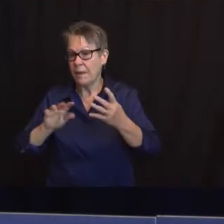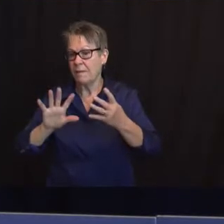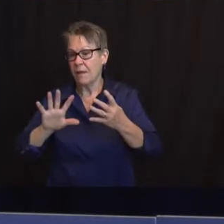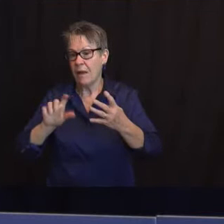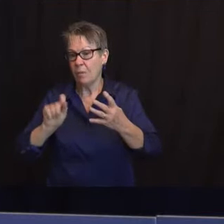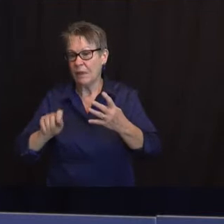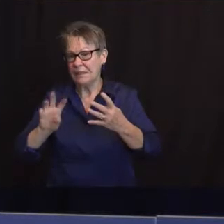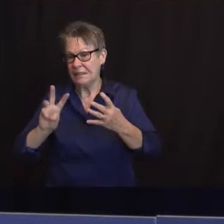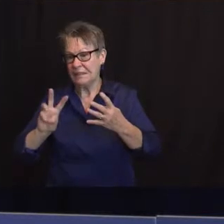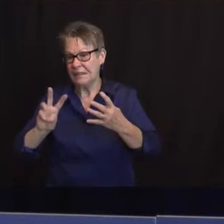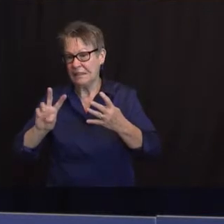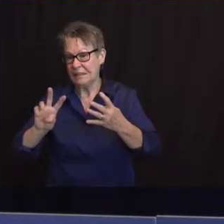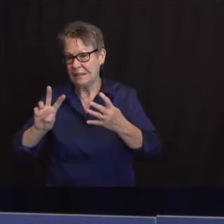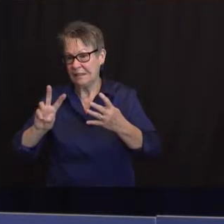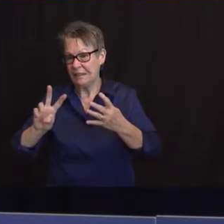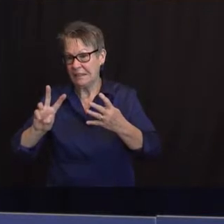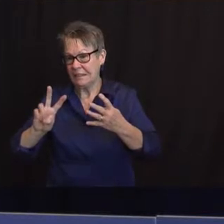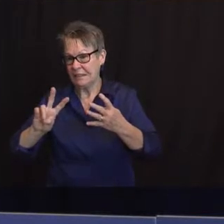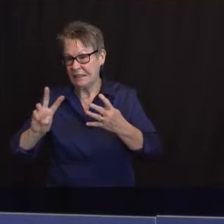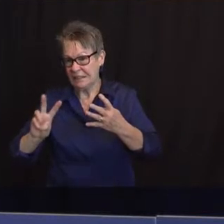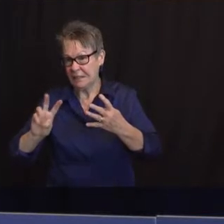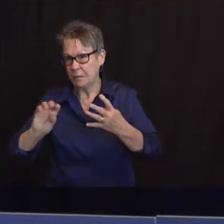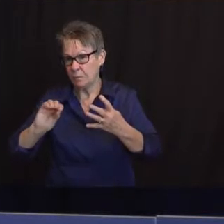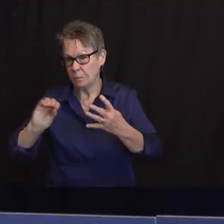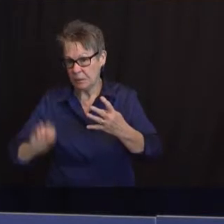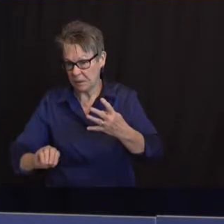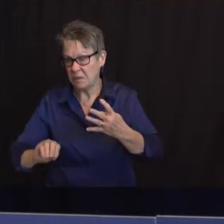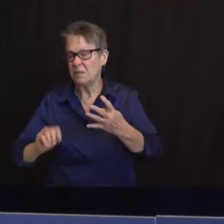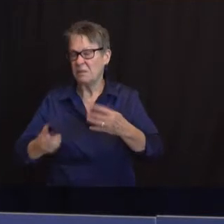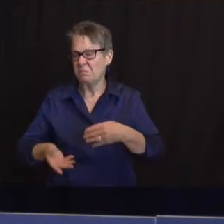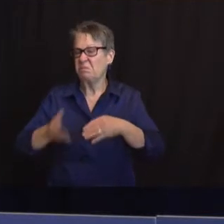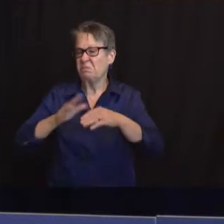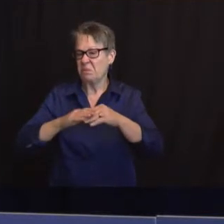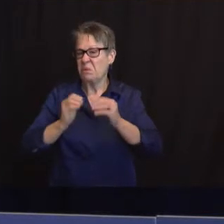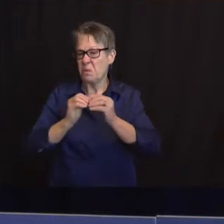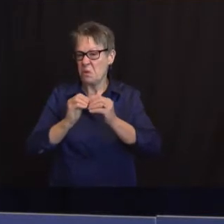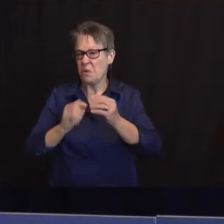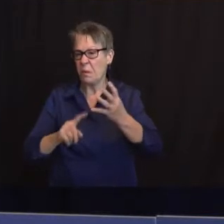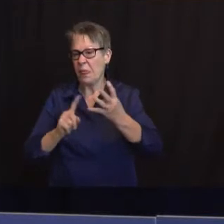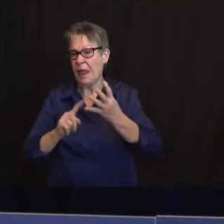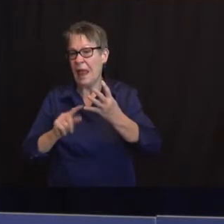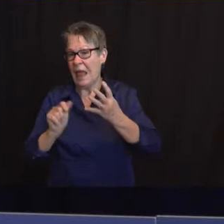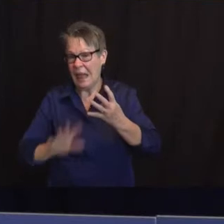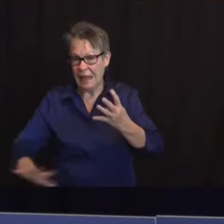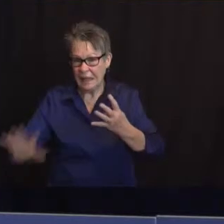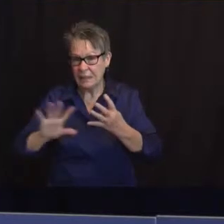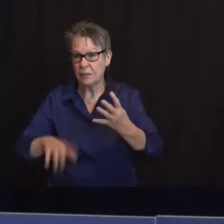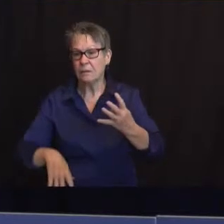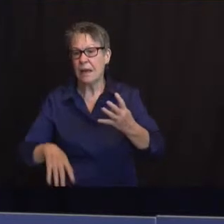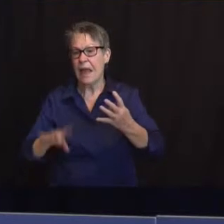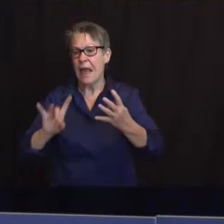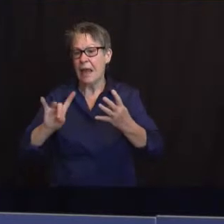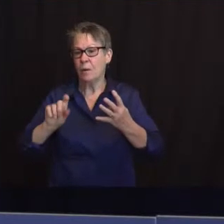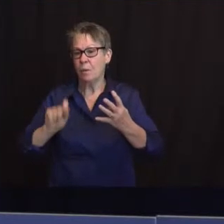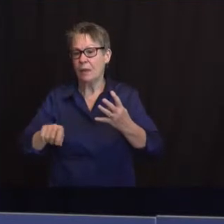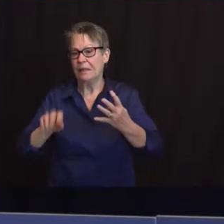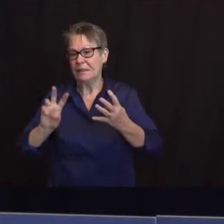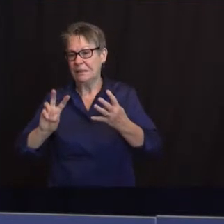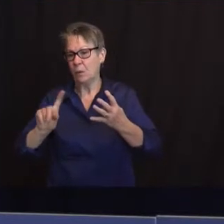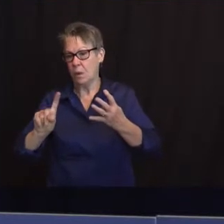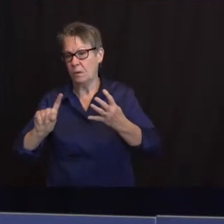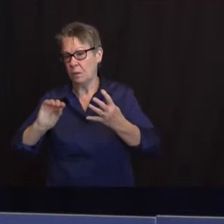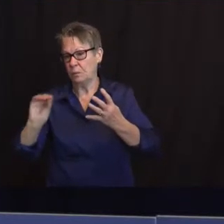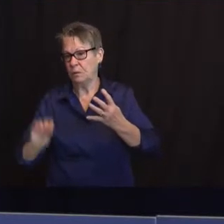That's up about 2.4 points from the beginning of February. And Asian, 8.61%, which is up